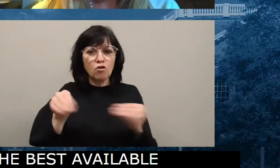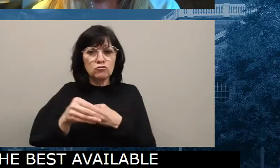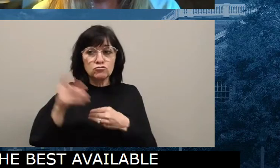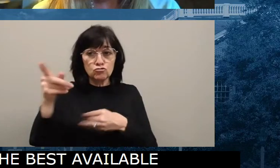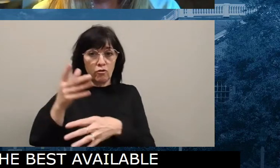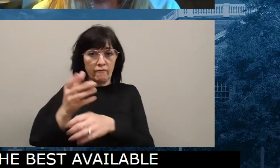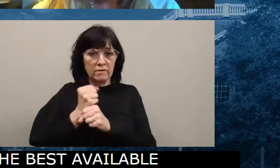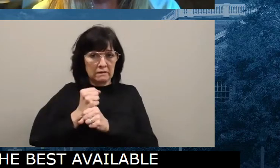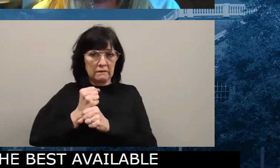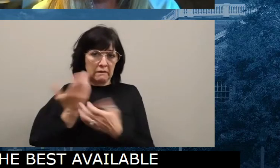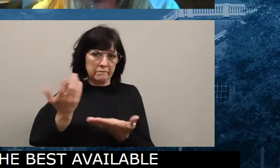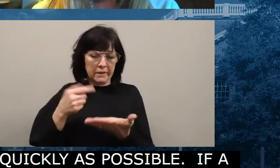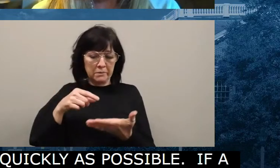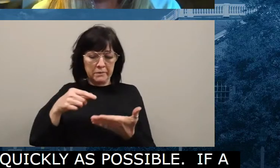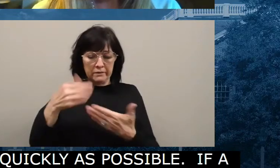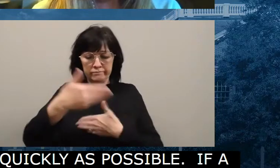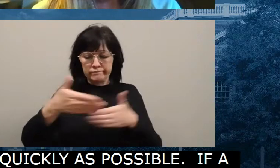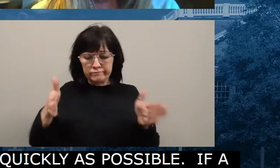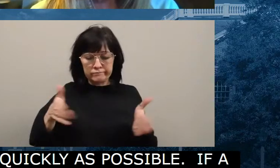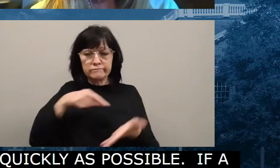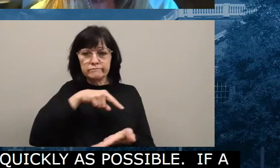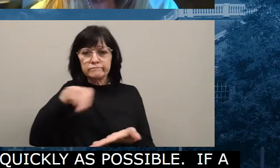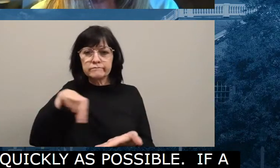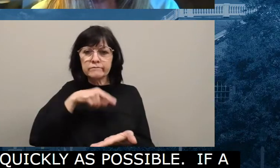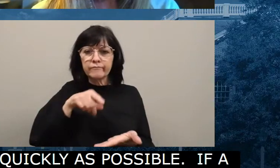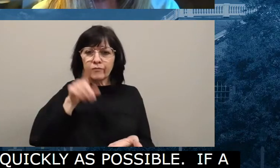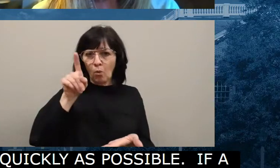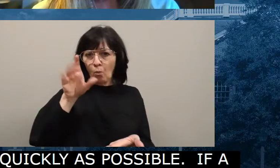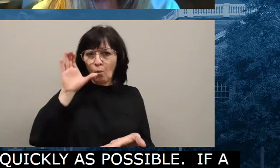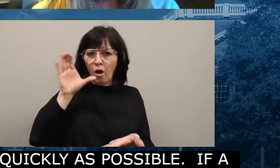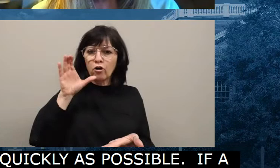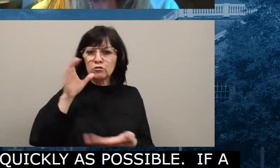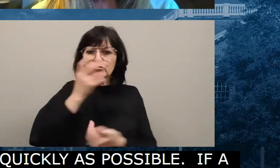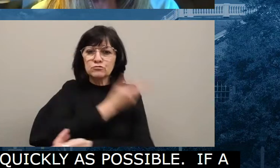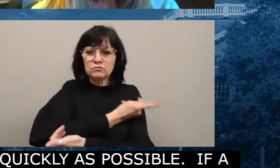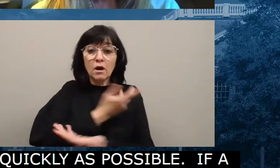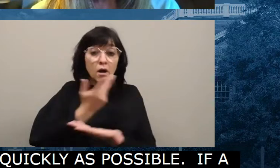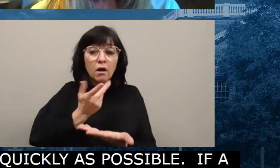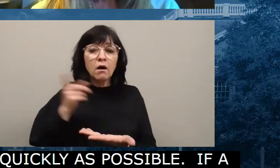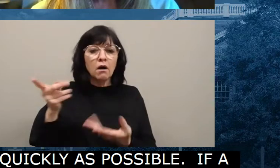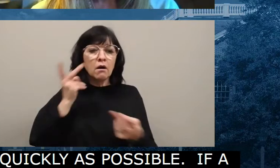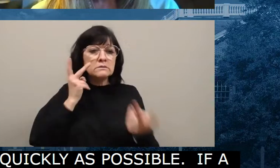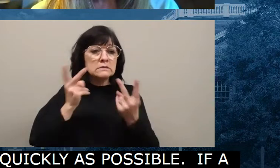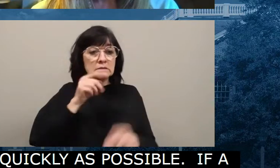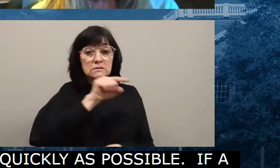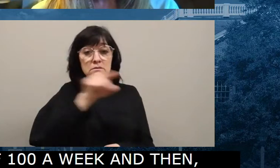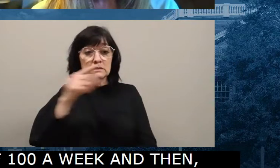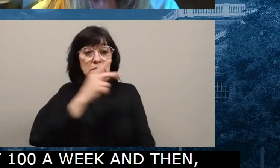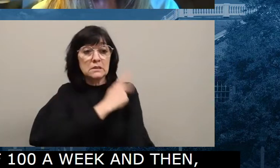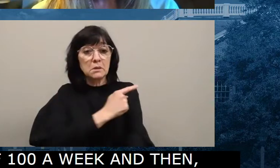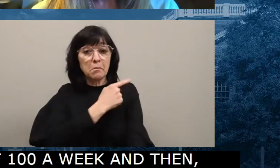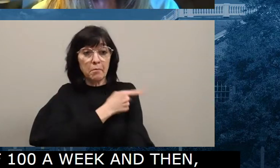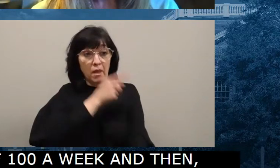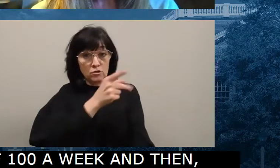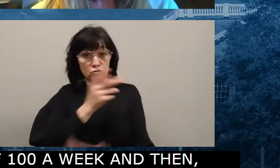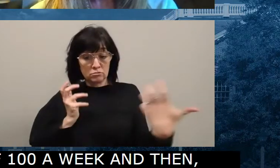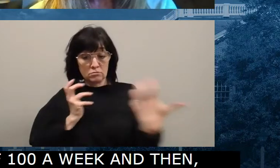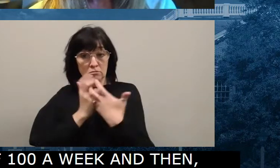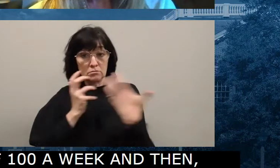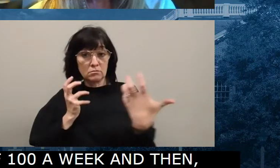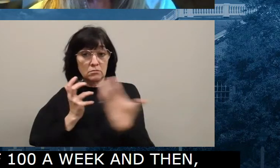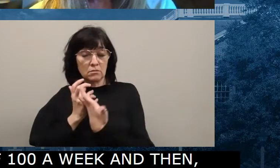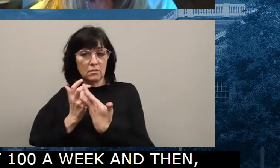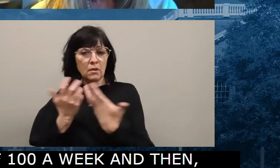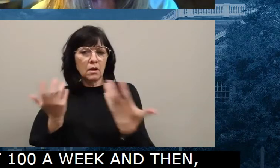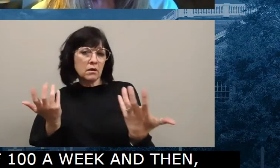they might only see a fraction of their patients a week that met the criteria for having medical conditions. And, so